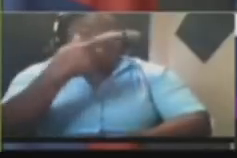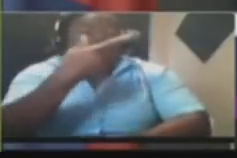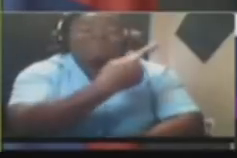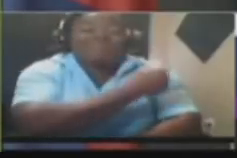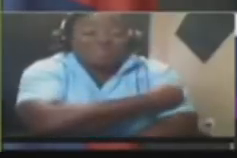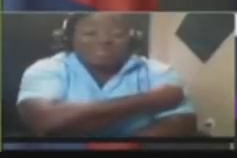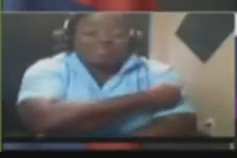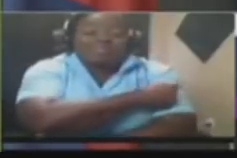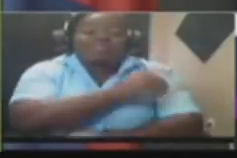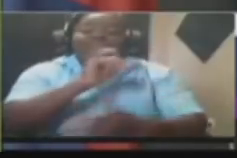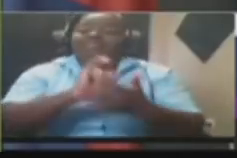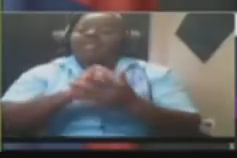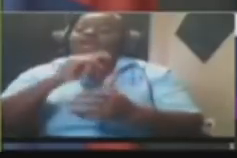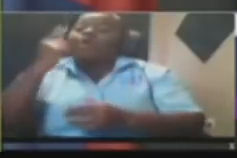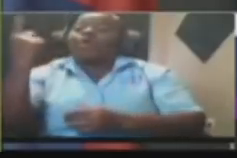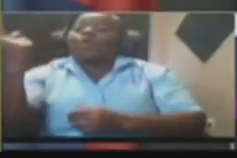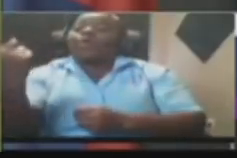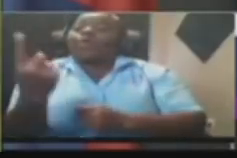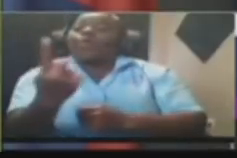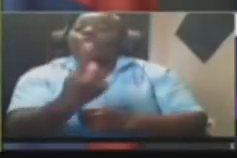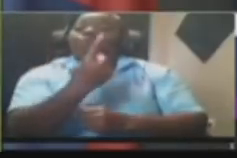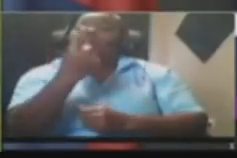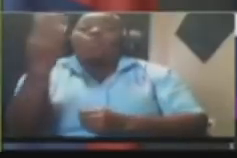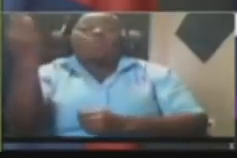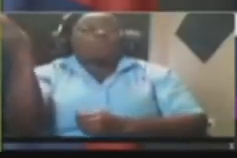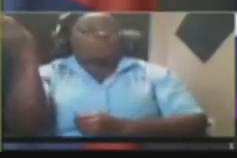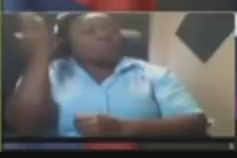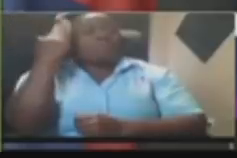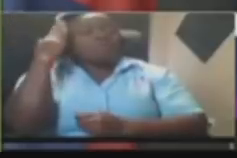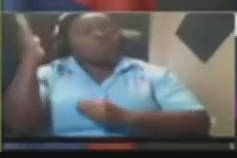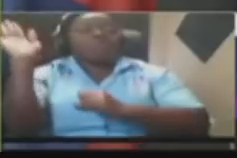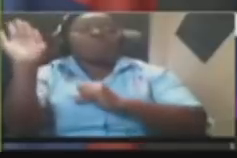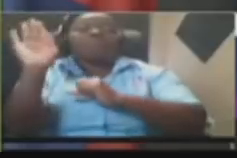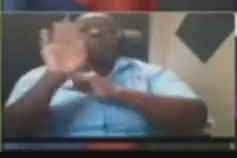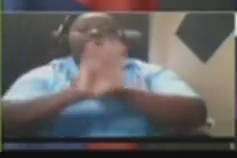the only known,